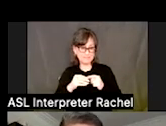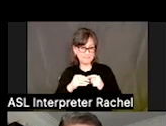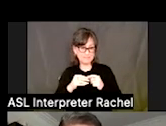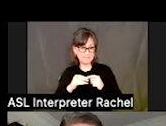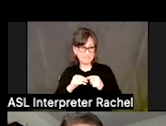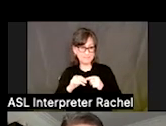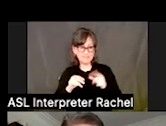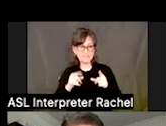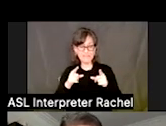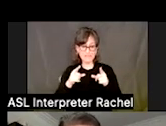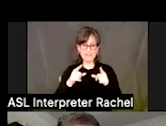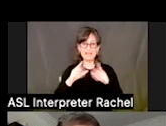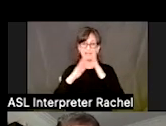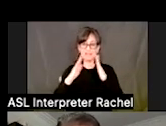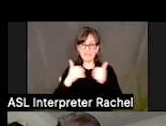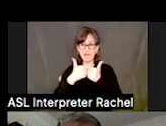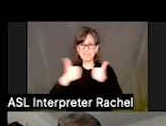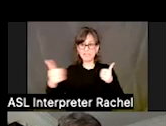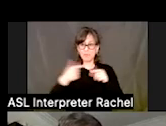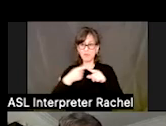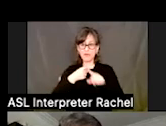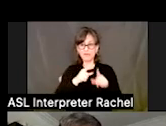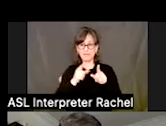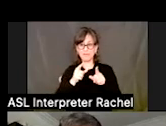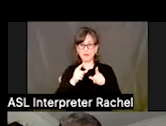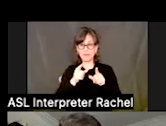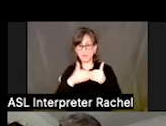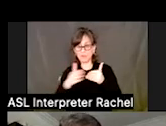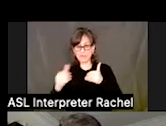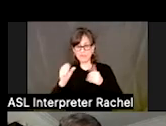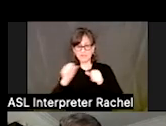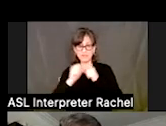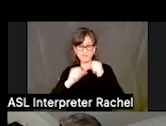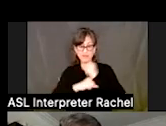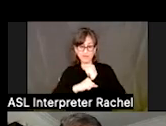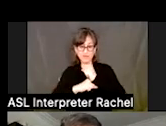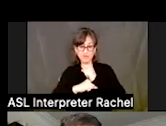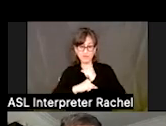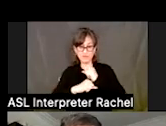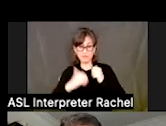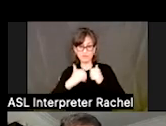This house separated from the rest of the structure, the right-hand side did. Next slide.